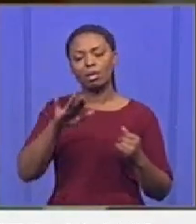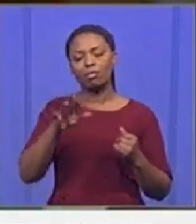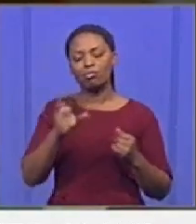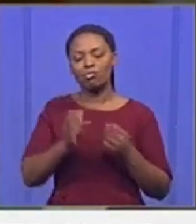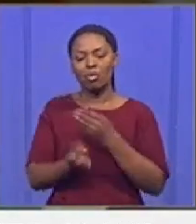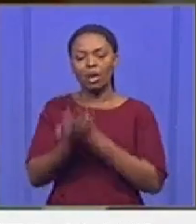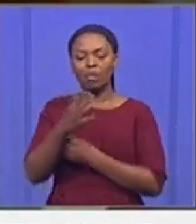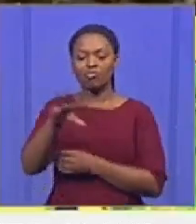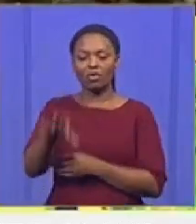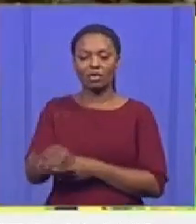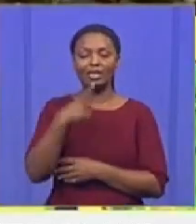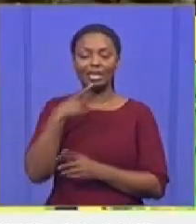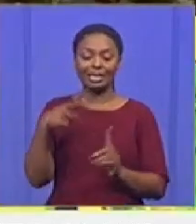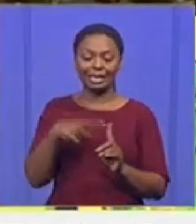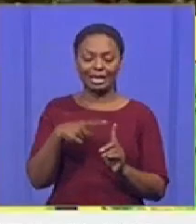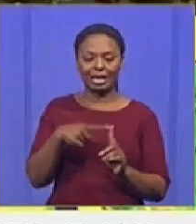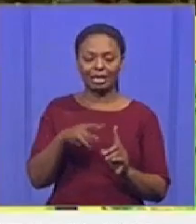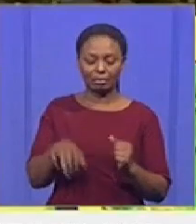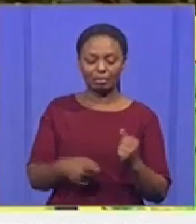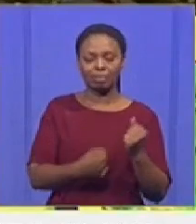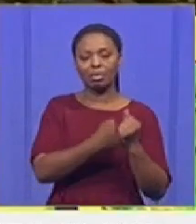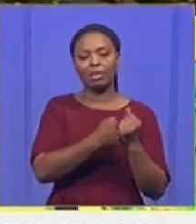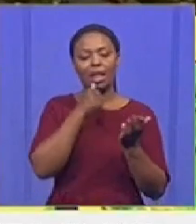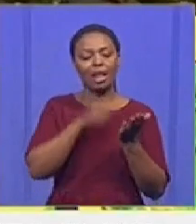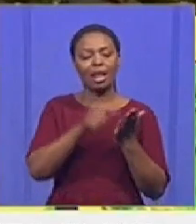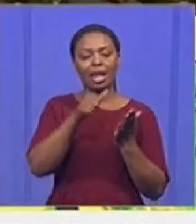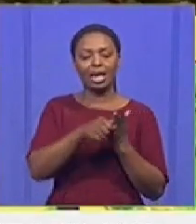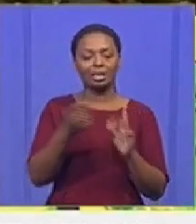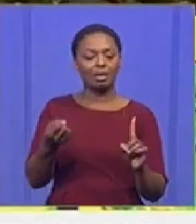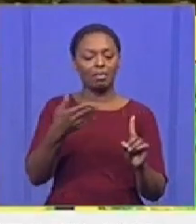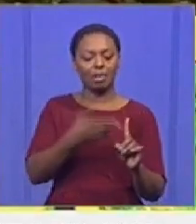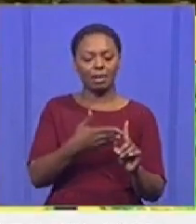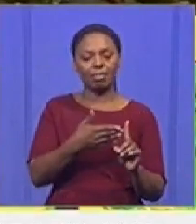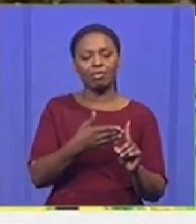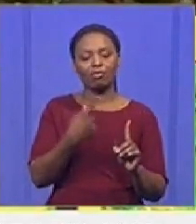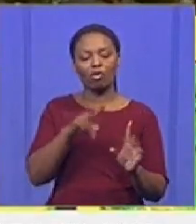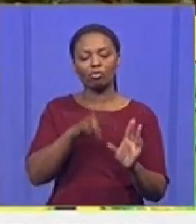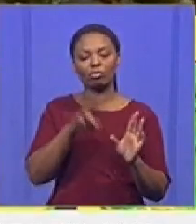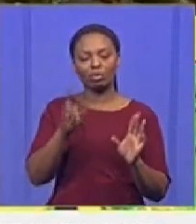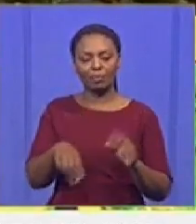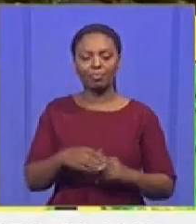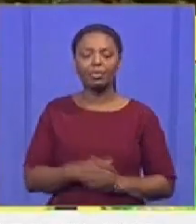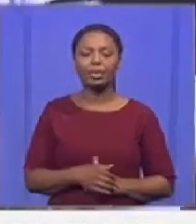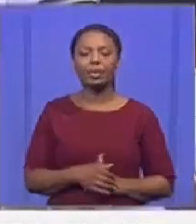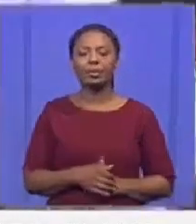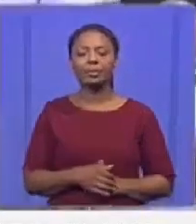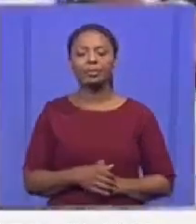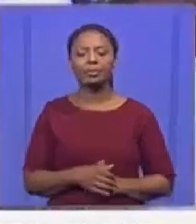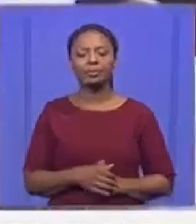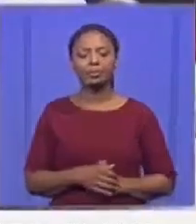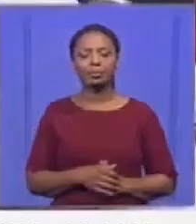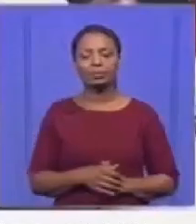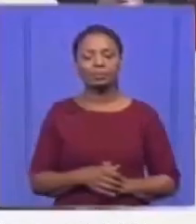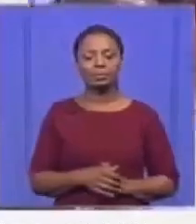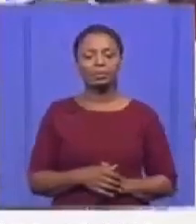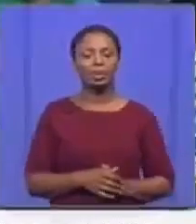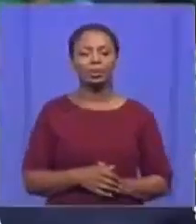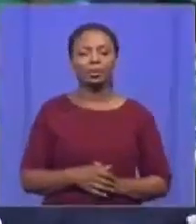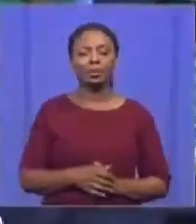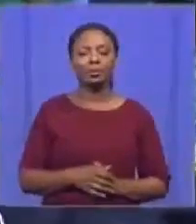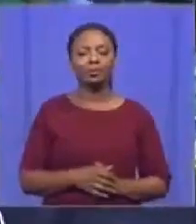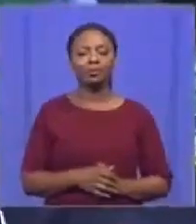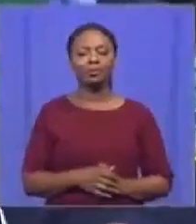neetse mopresidente Cyril Ramaphosa lekwalo la gagwe la go rola marapo. Ke Ntlantla Kgatlhane wa dikgang tsa